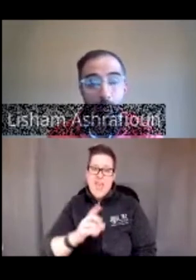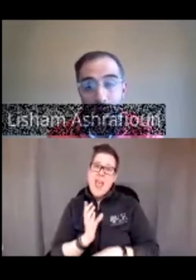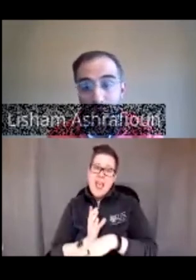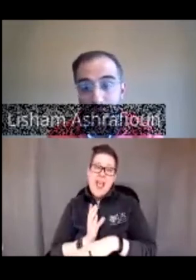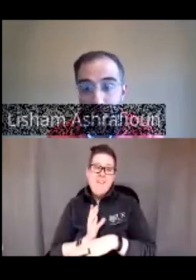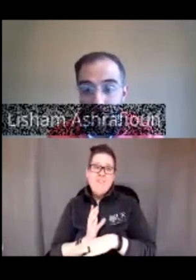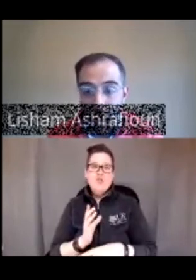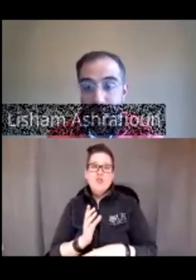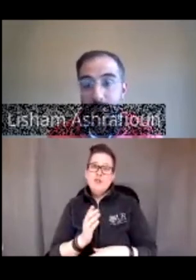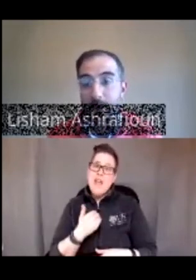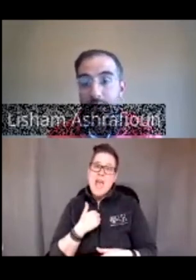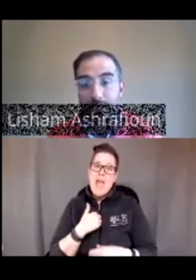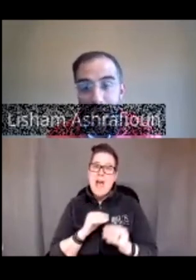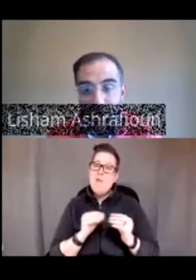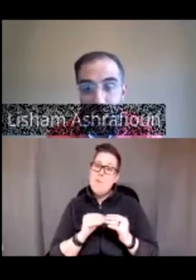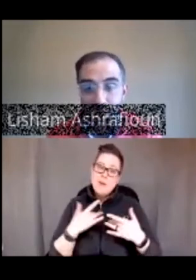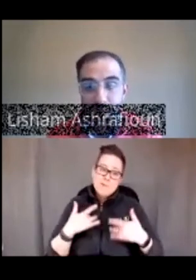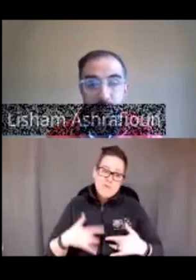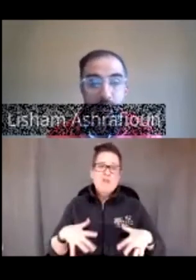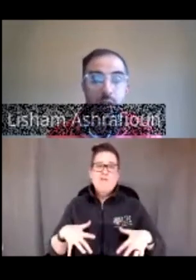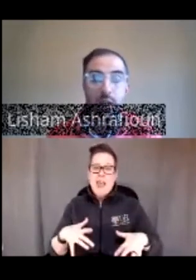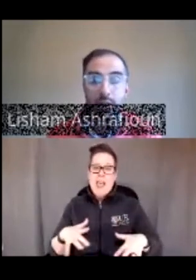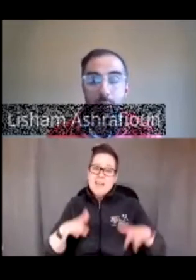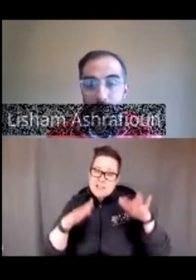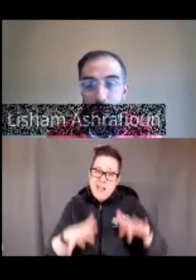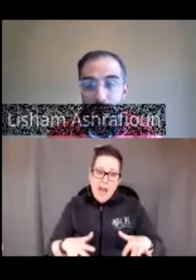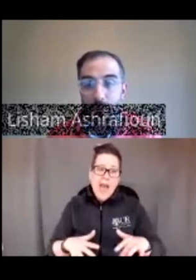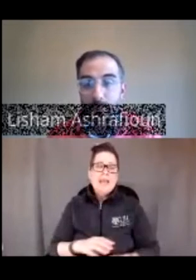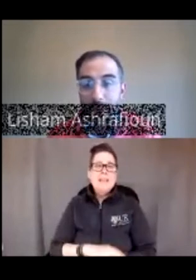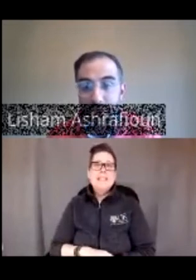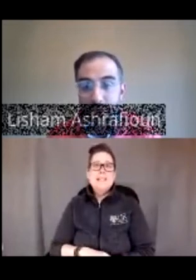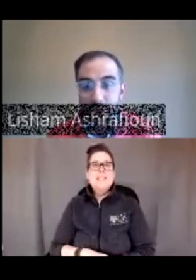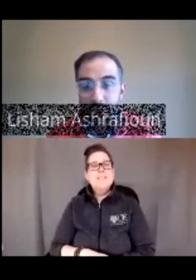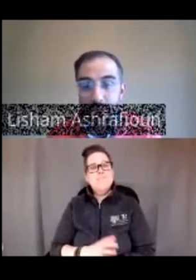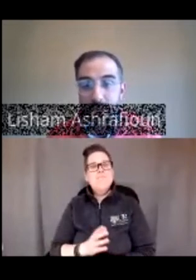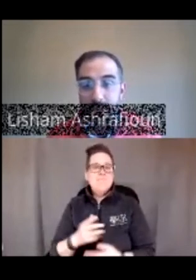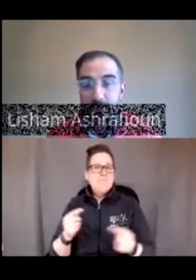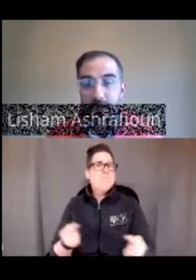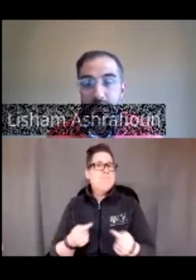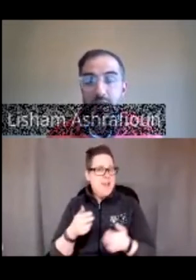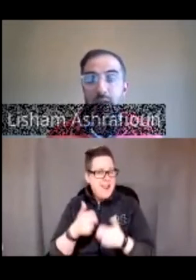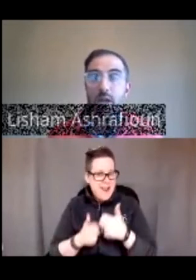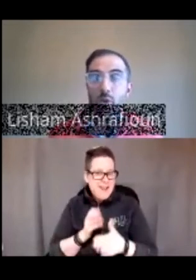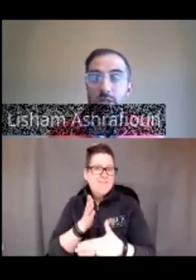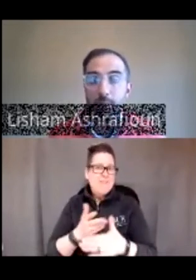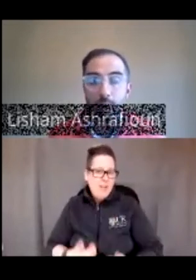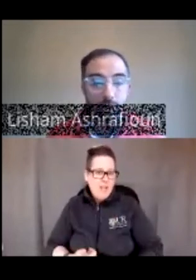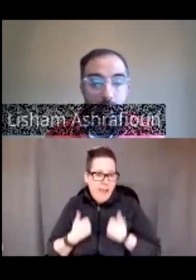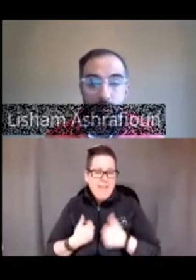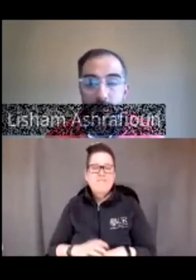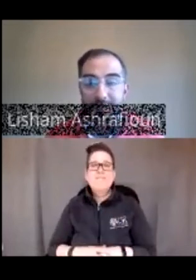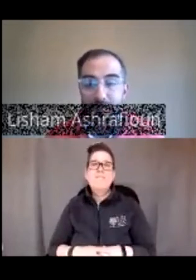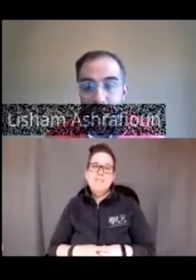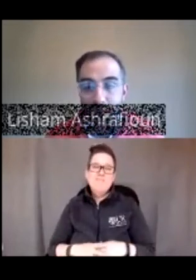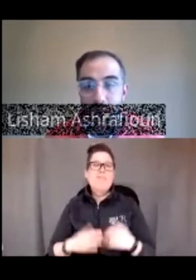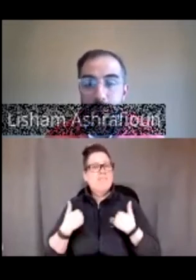average, moderately depressed, moderately anxious. They had a moderate level of pain interference in activities. There was a moderate